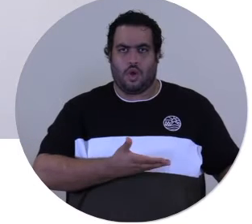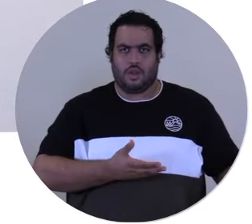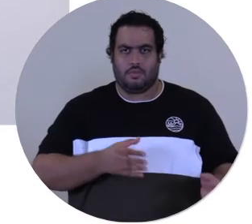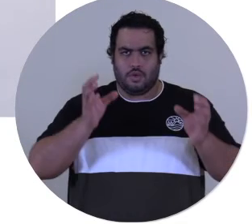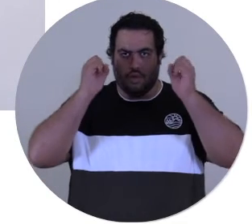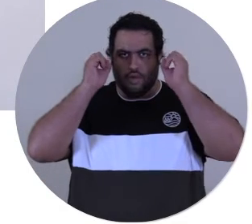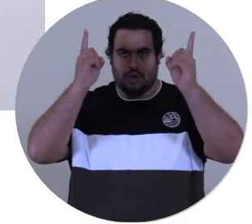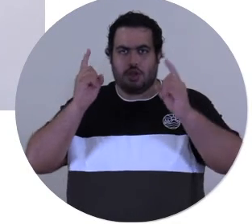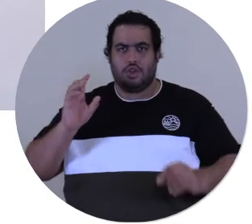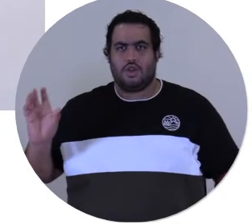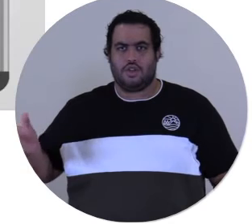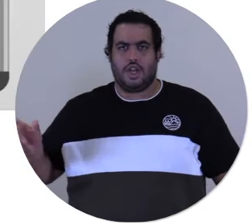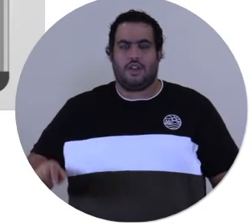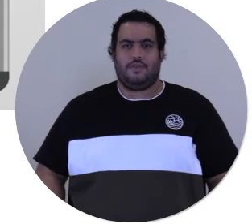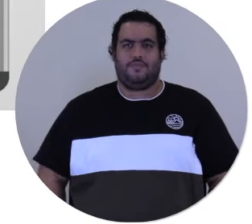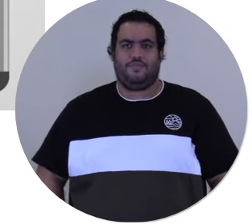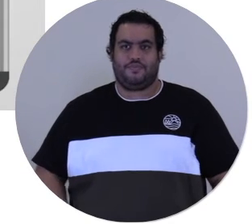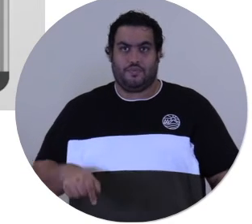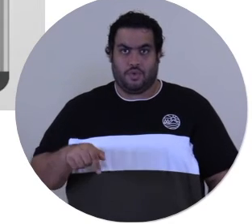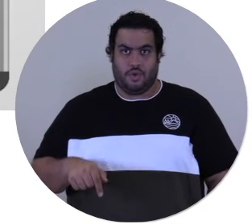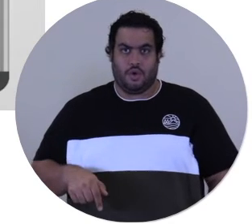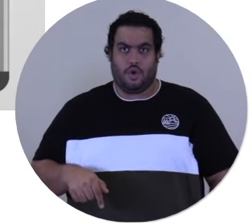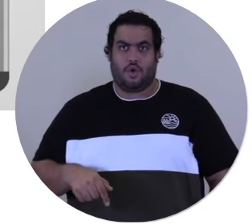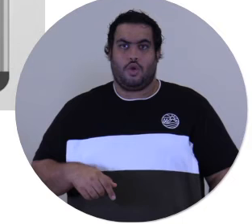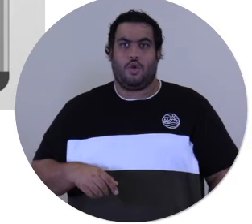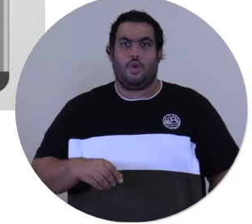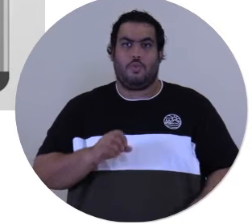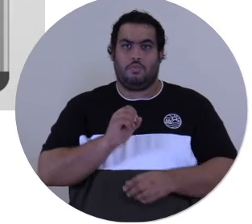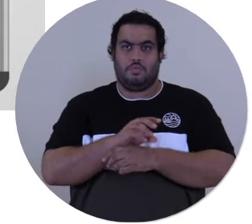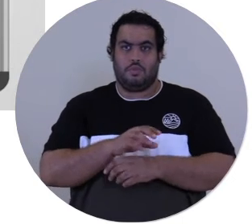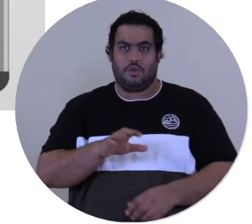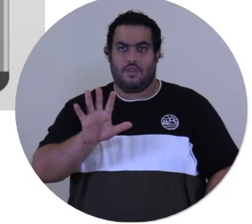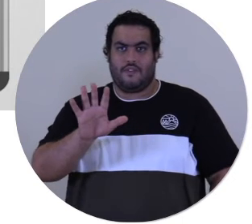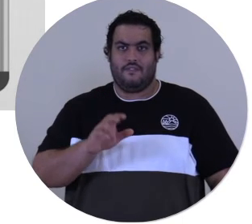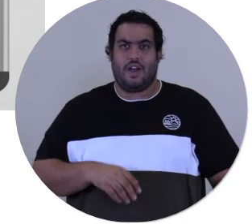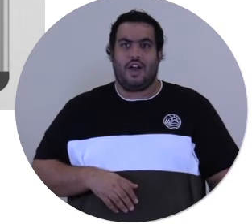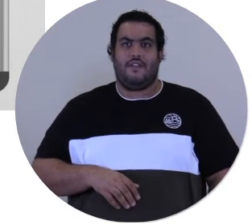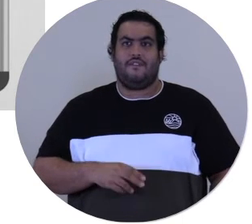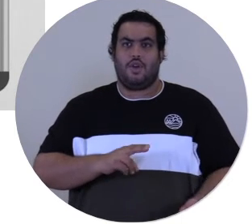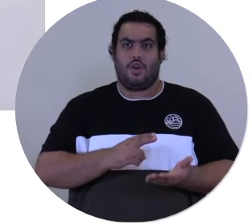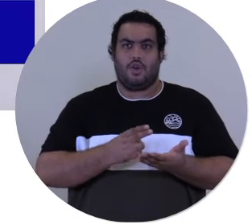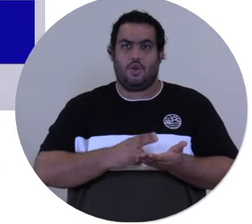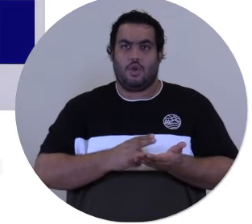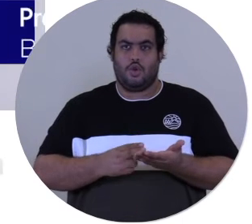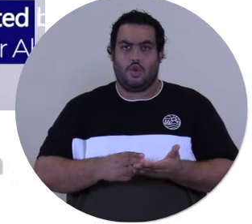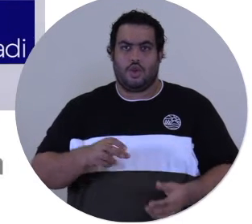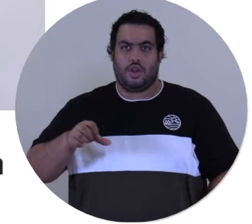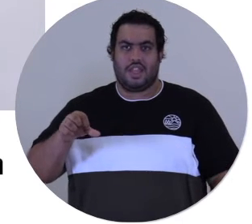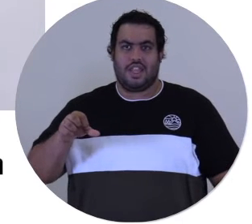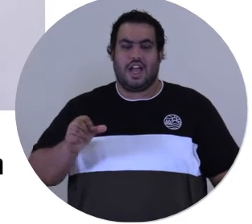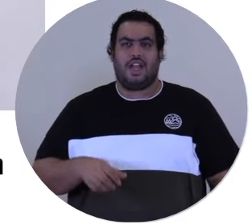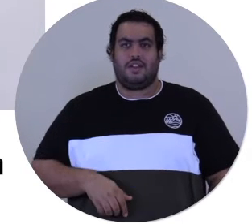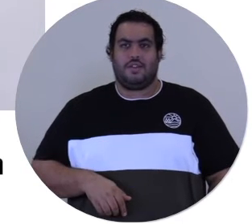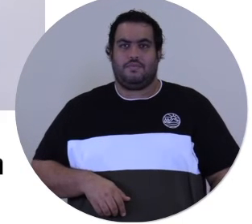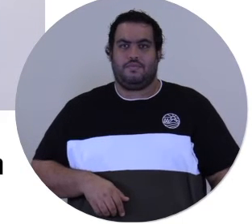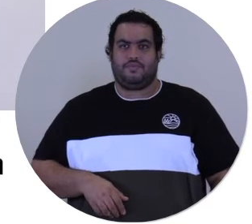Welcome to the Educational Channel. This is episode 5, unit 9, New Ways and Old. We will be tackling